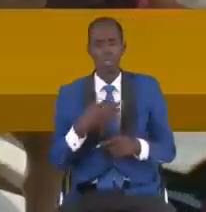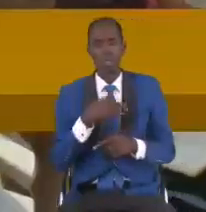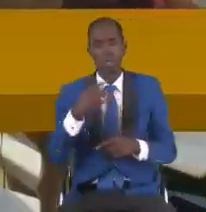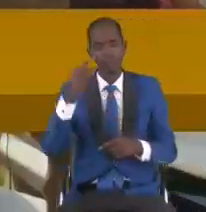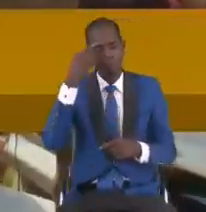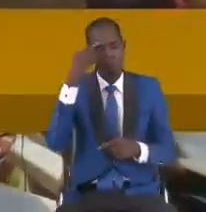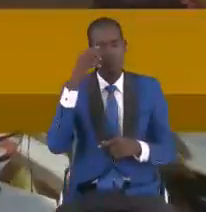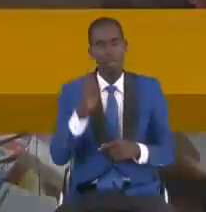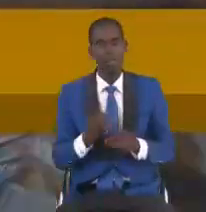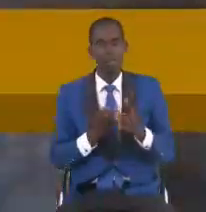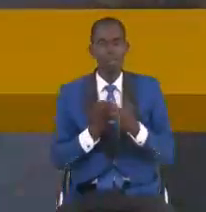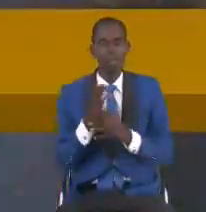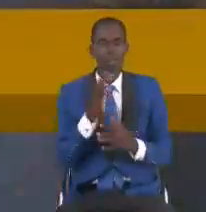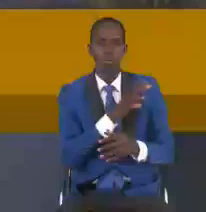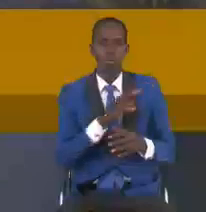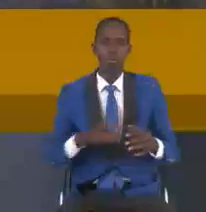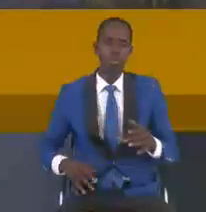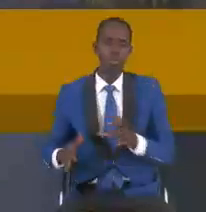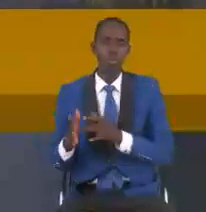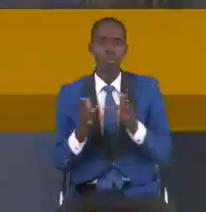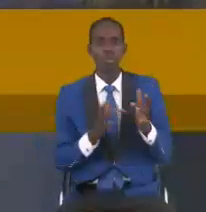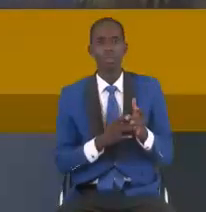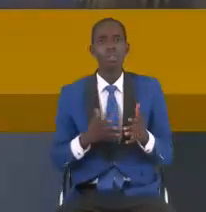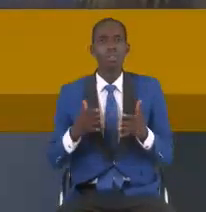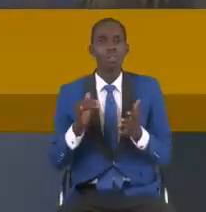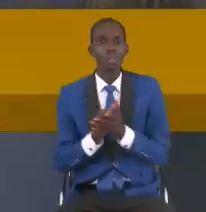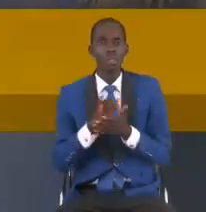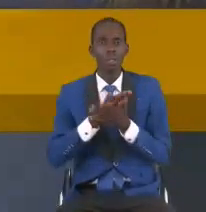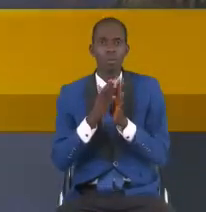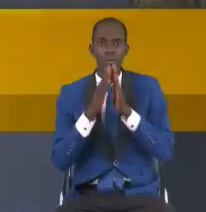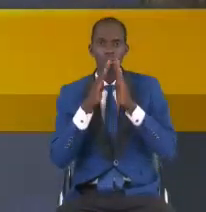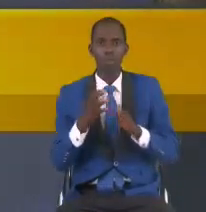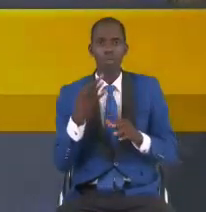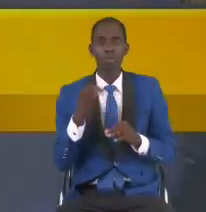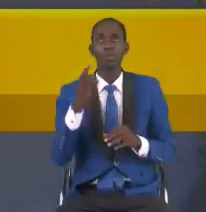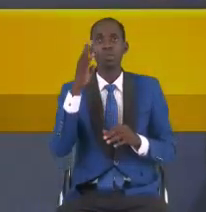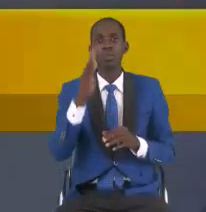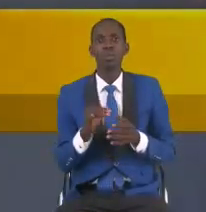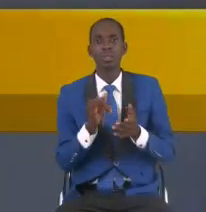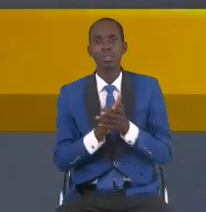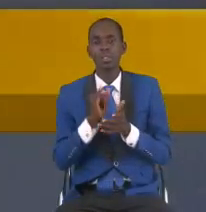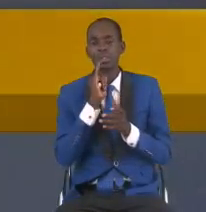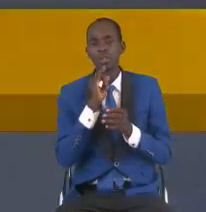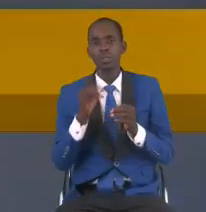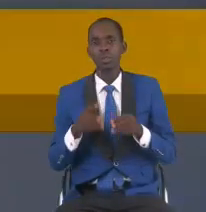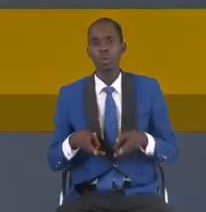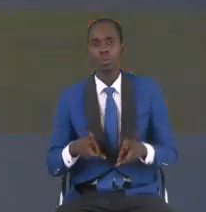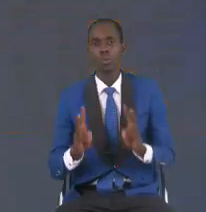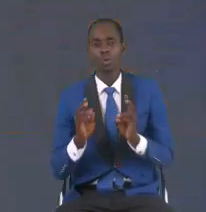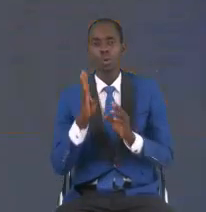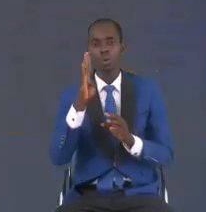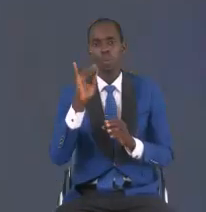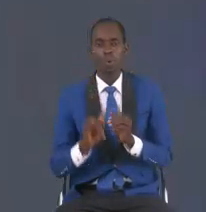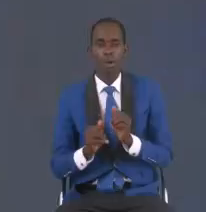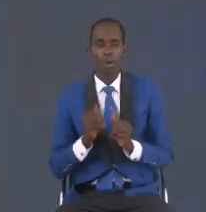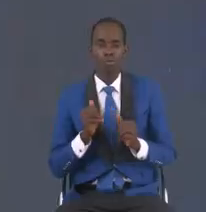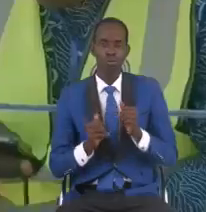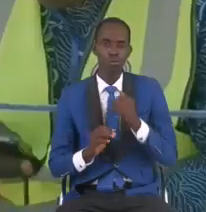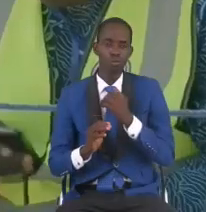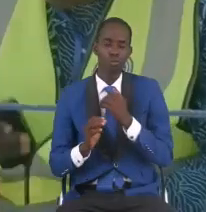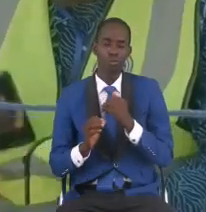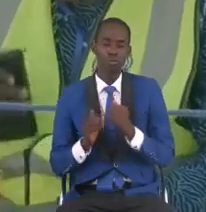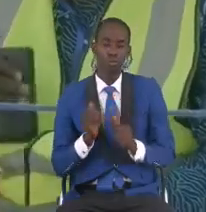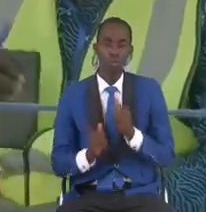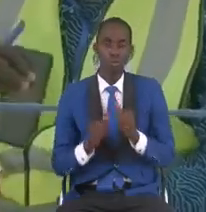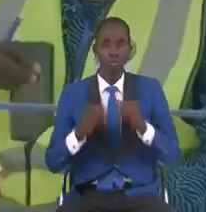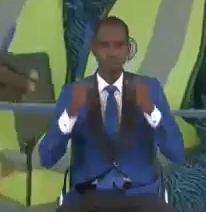through Christ Jesus. That peace of God, that's the channel by which strength will come to you. I pray